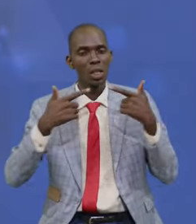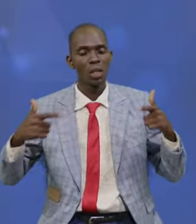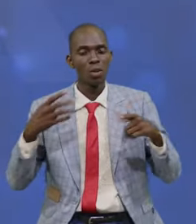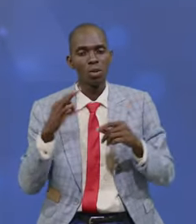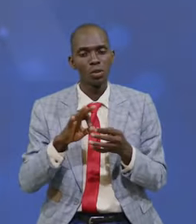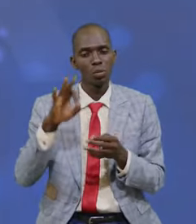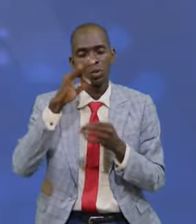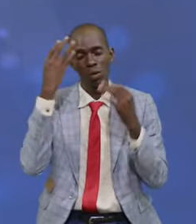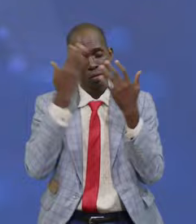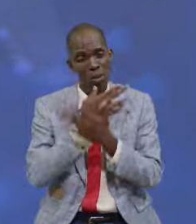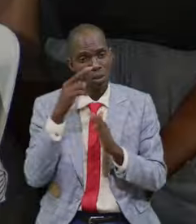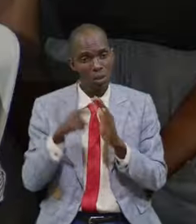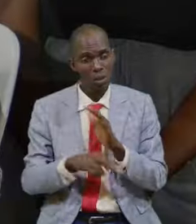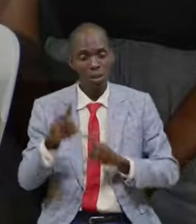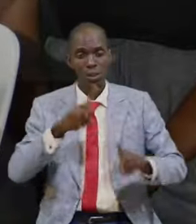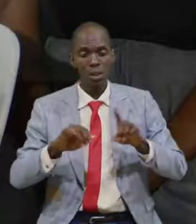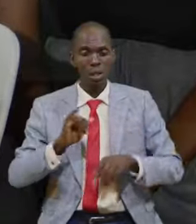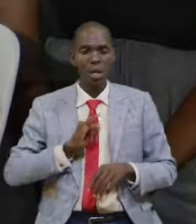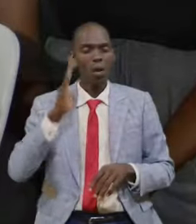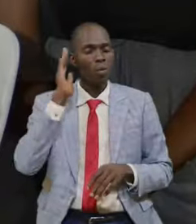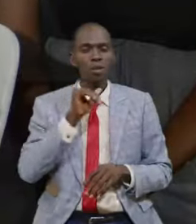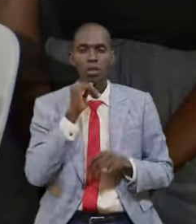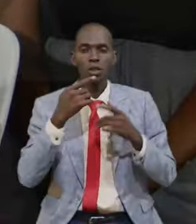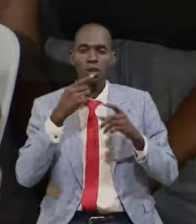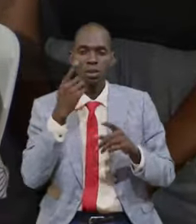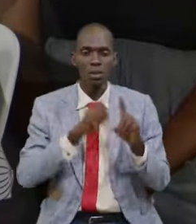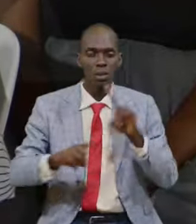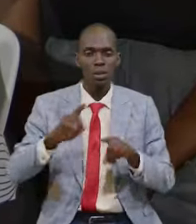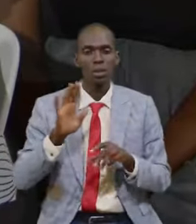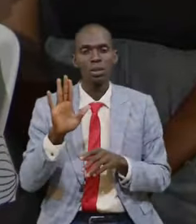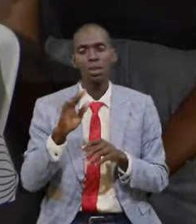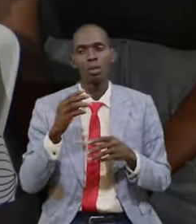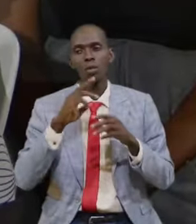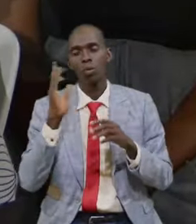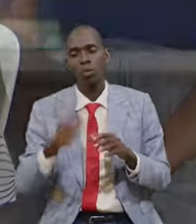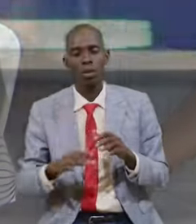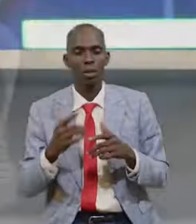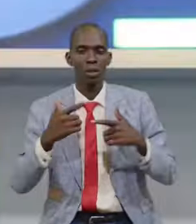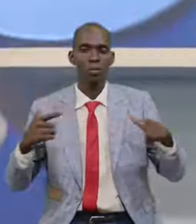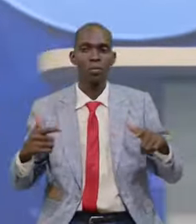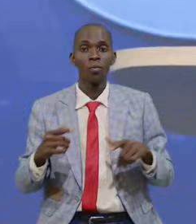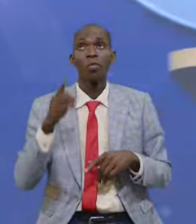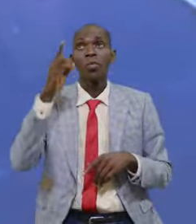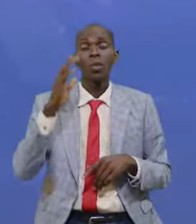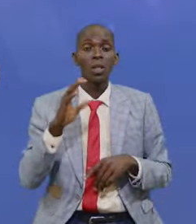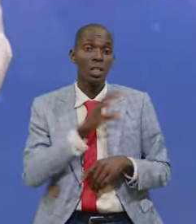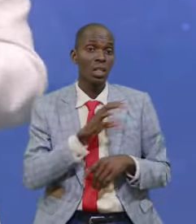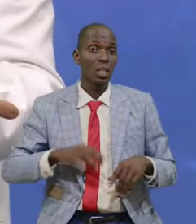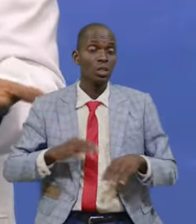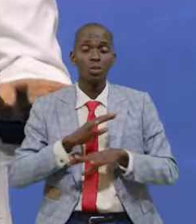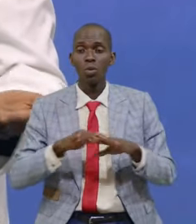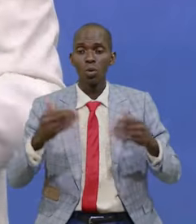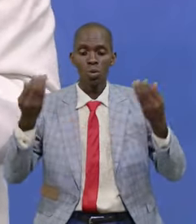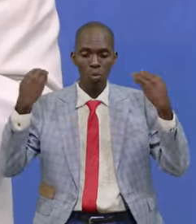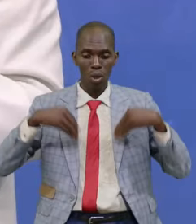I will not speak their language. Christ does not wear the regalia of the people who